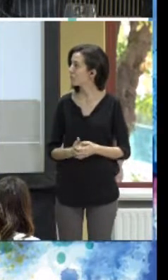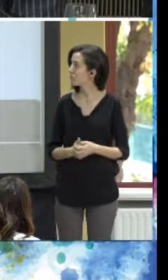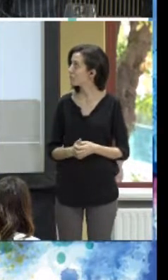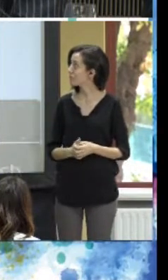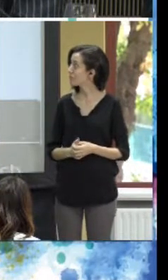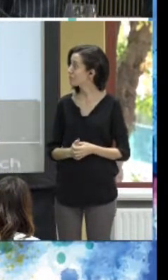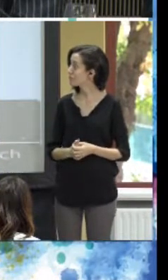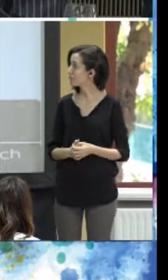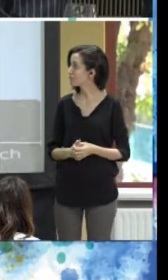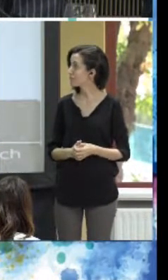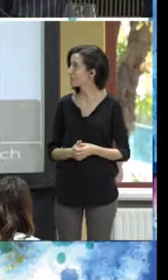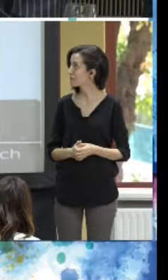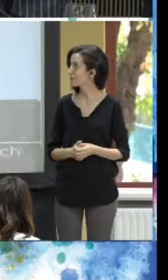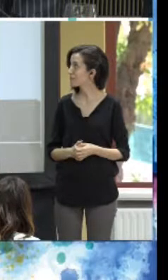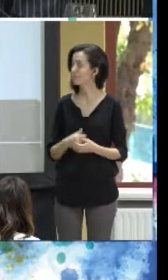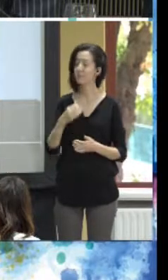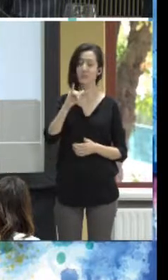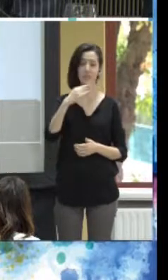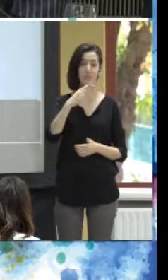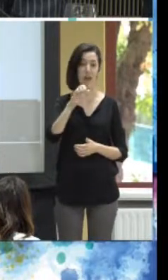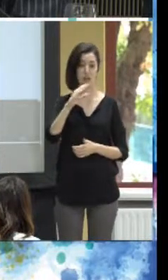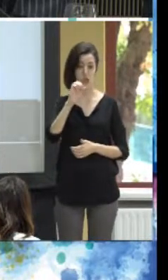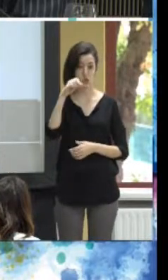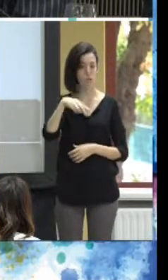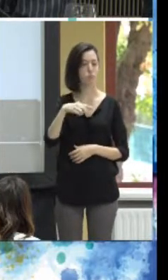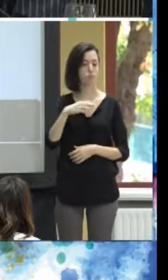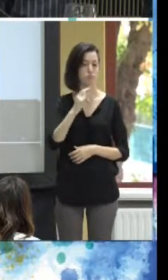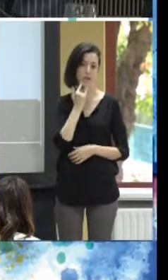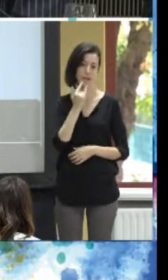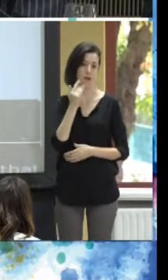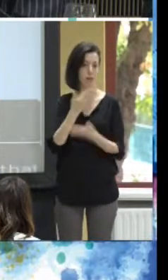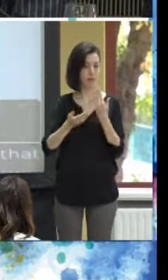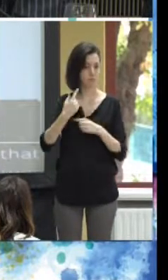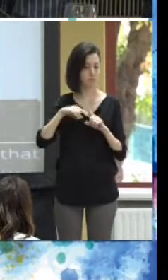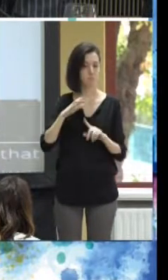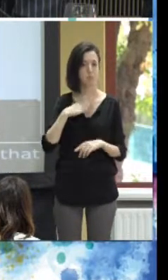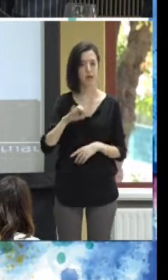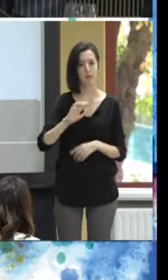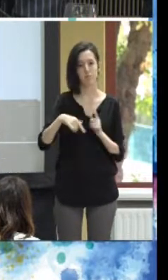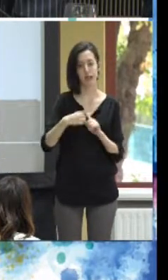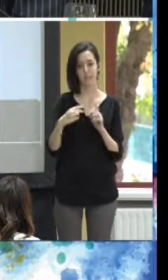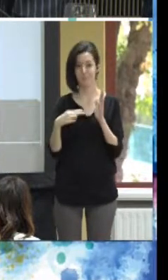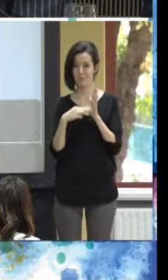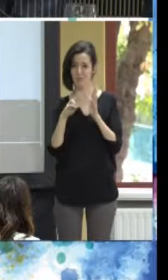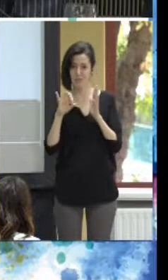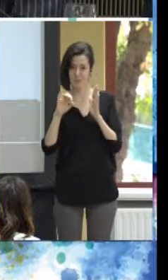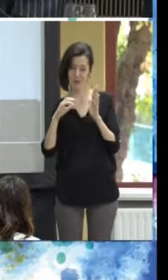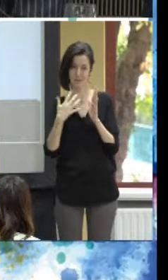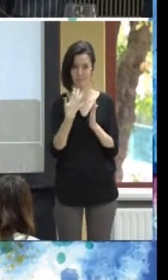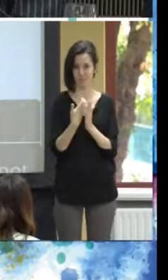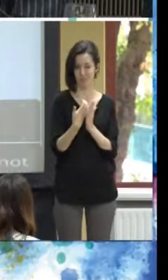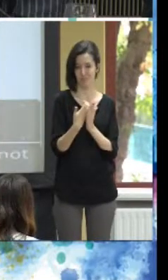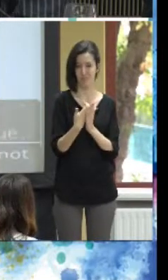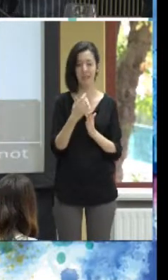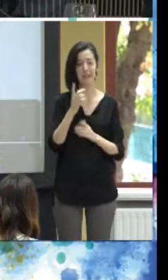give it a USB chargeable aspect. And then last but not least, we have a completely closed system with the battery lasting for 5